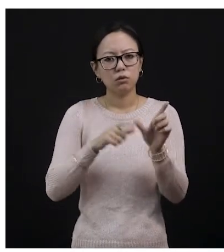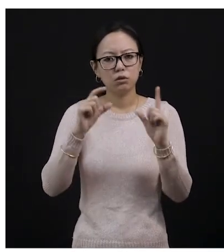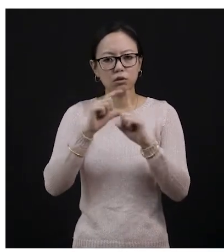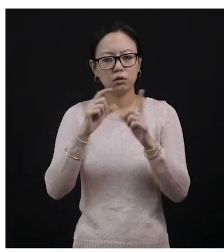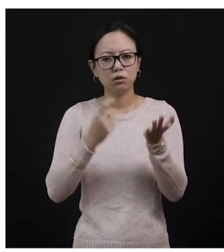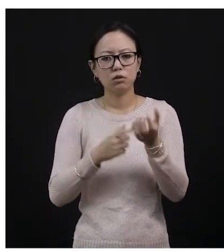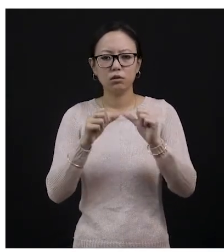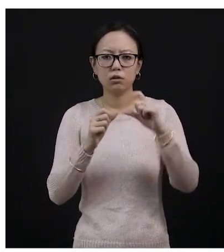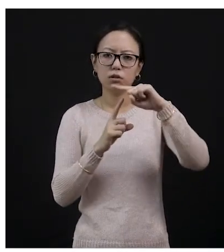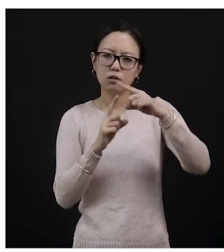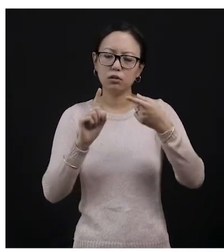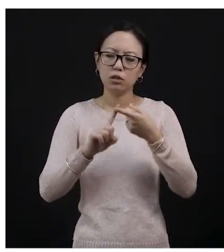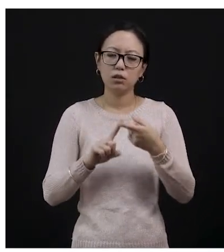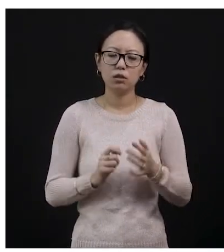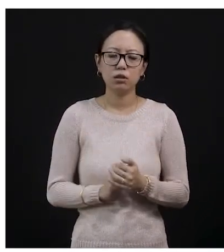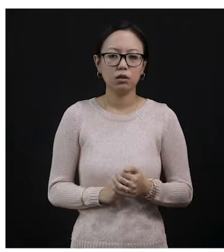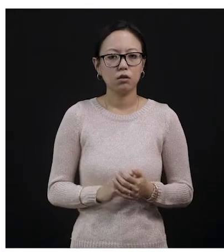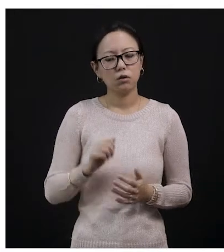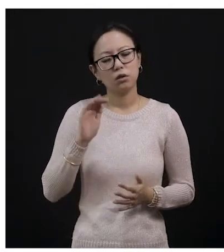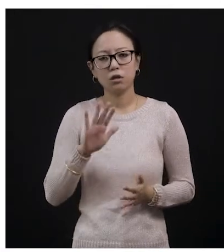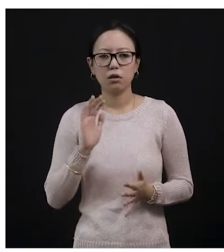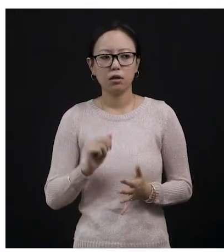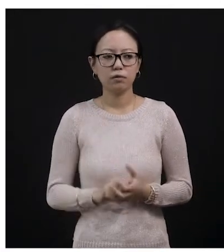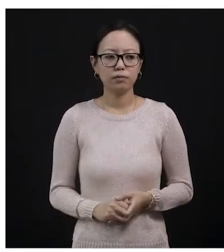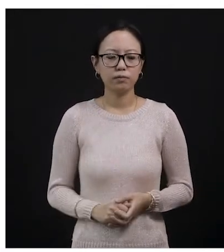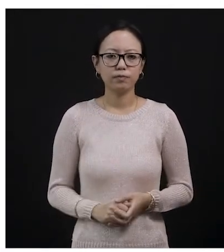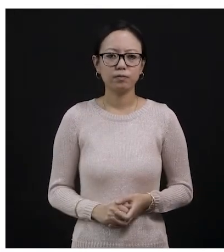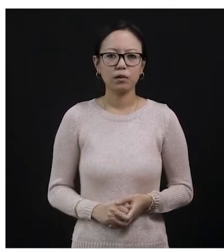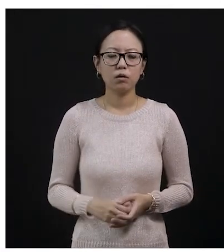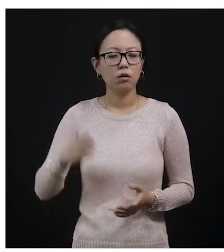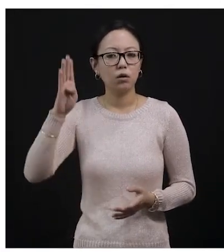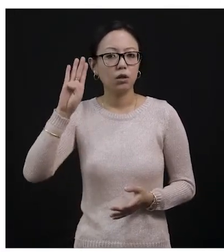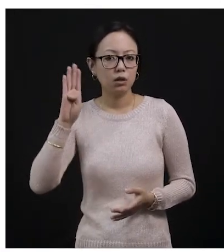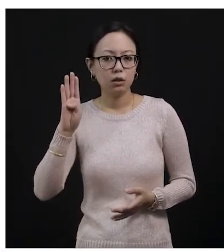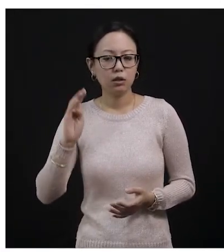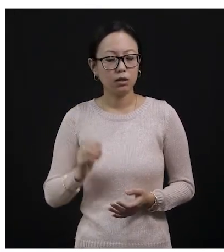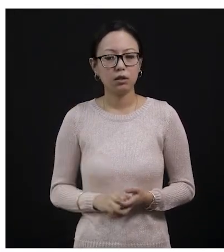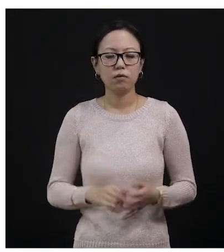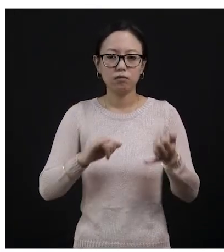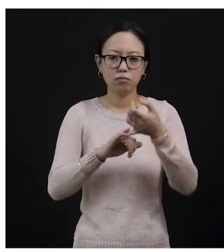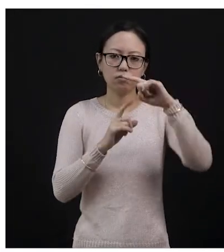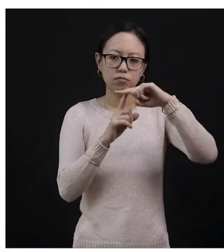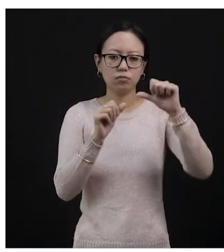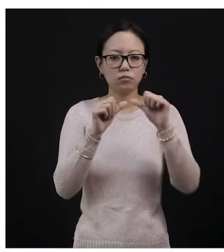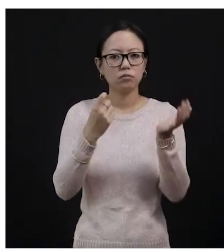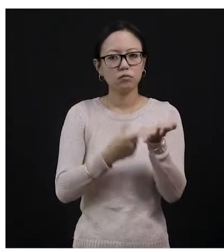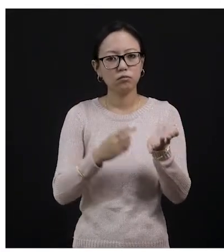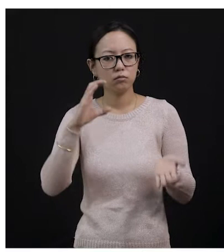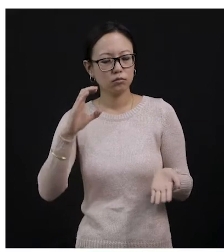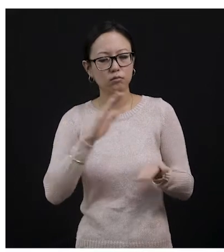food. So that means leaves, this test shows that leaves have starch.